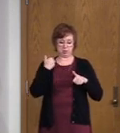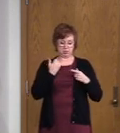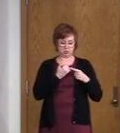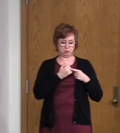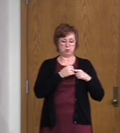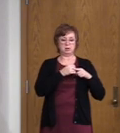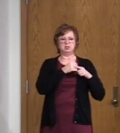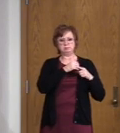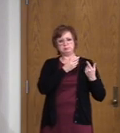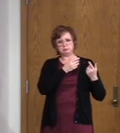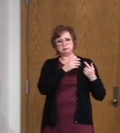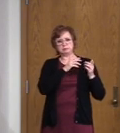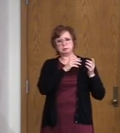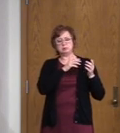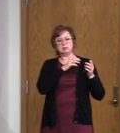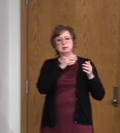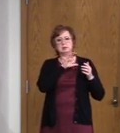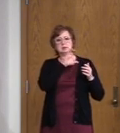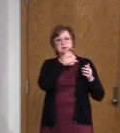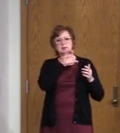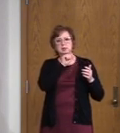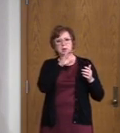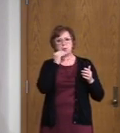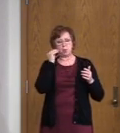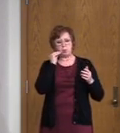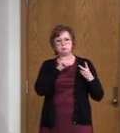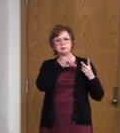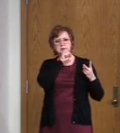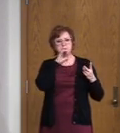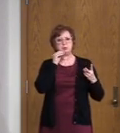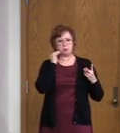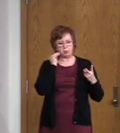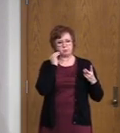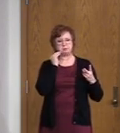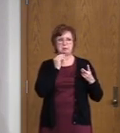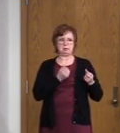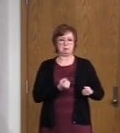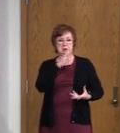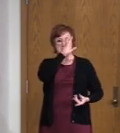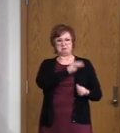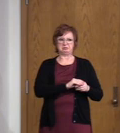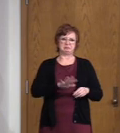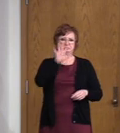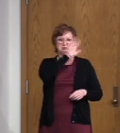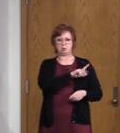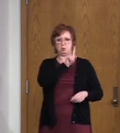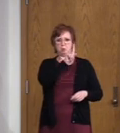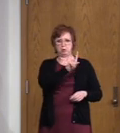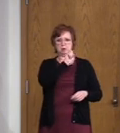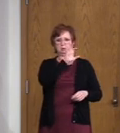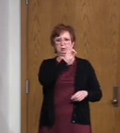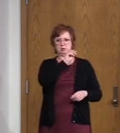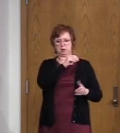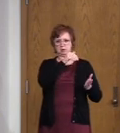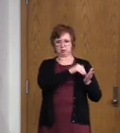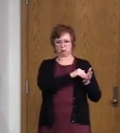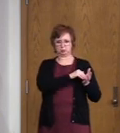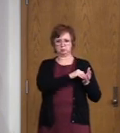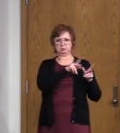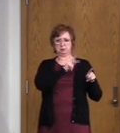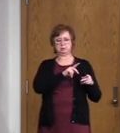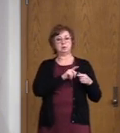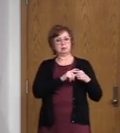care. As the minister pointed out, that represents about 190,000 people across this province and 380,000 doses of